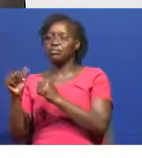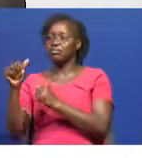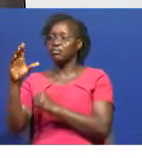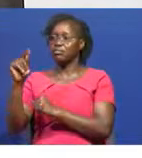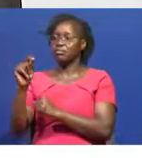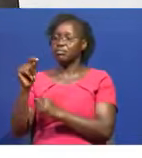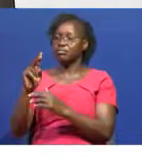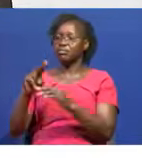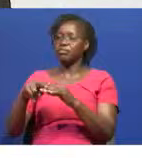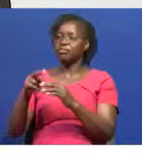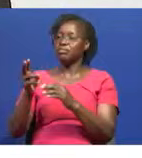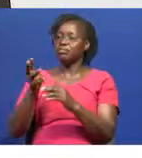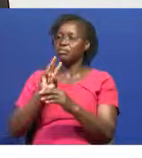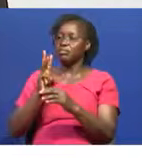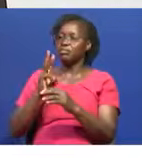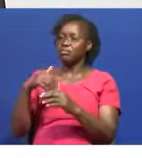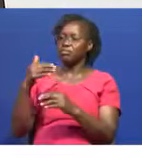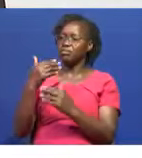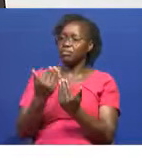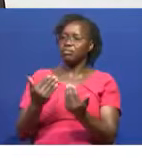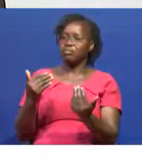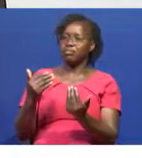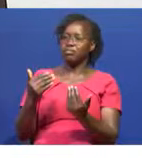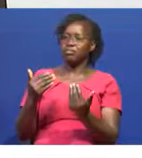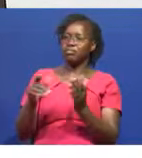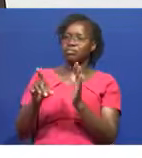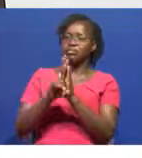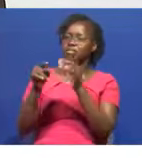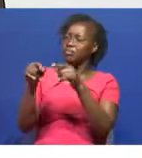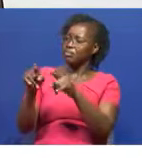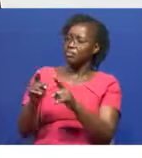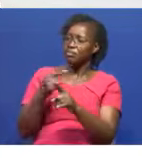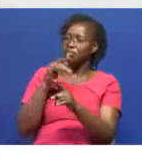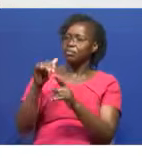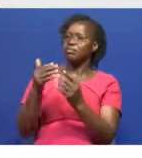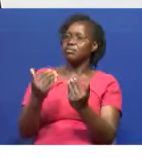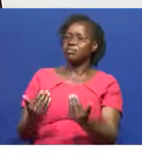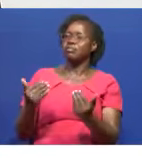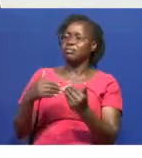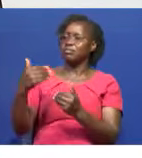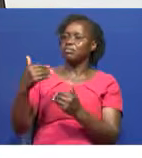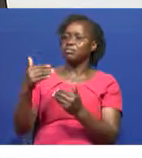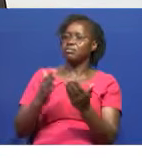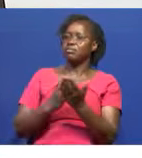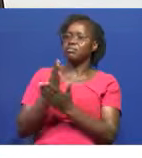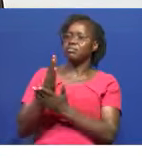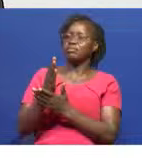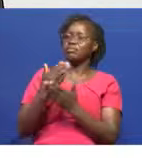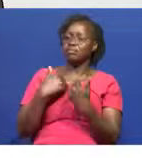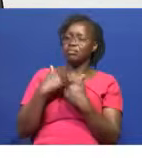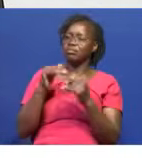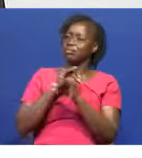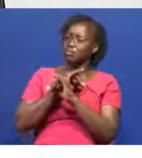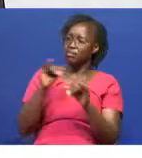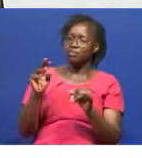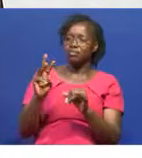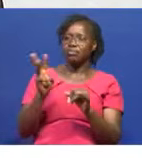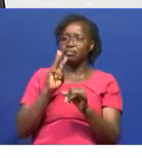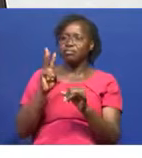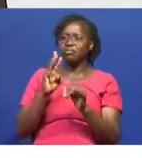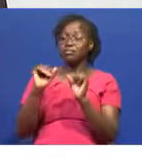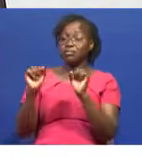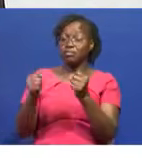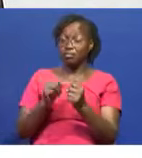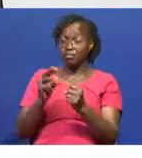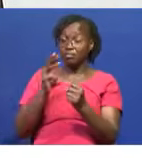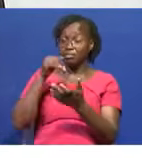means that every child, if you look at acts, the laws themselves say that every child has a right to clean water and safe